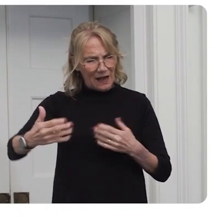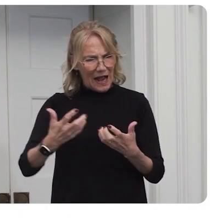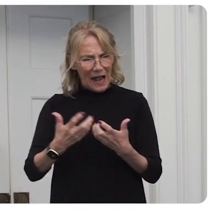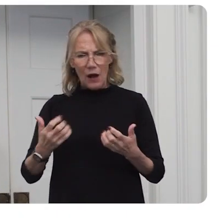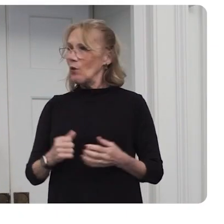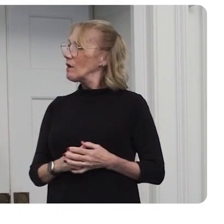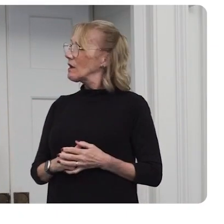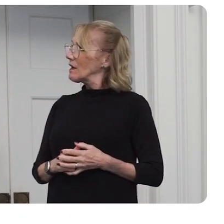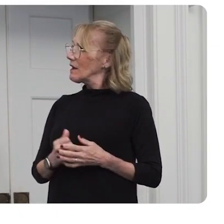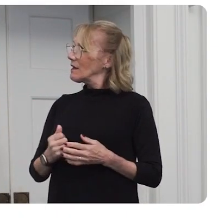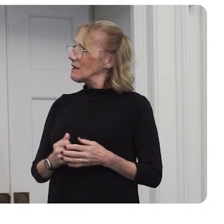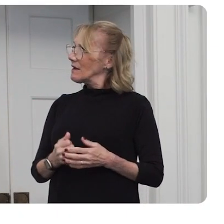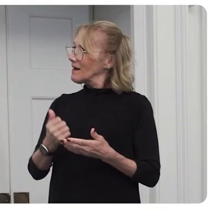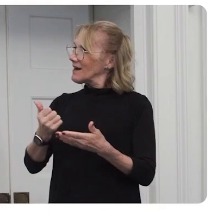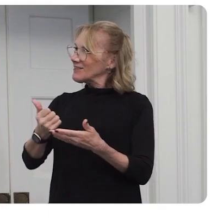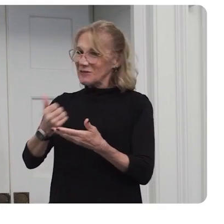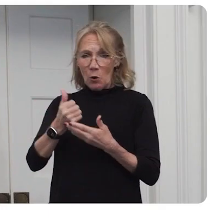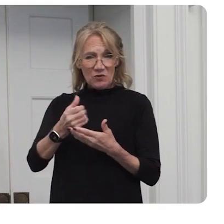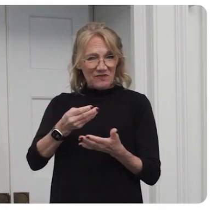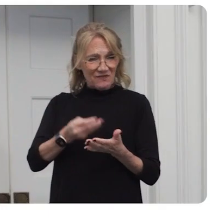frog next time we do. Simon.